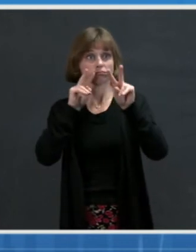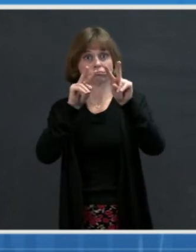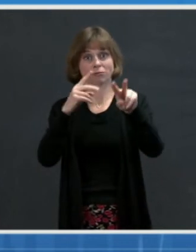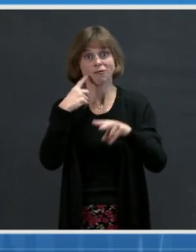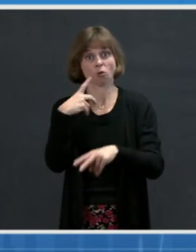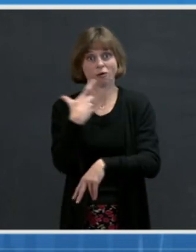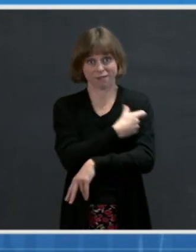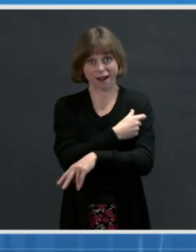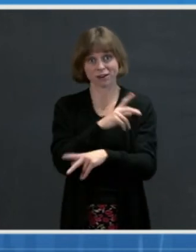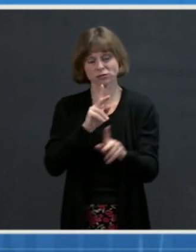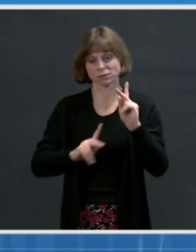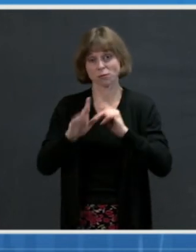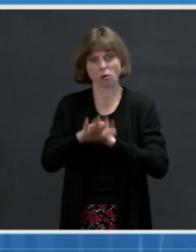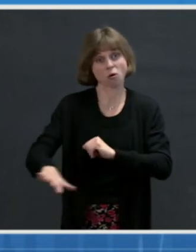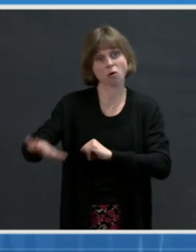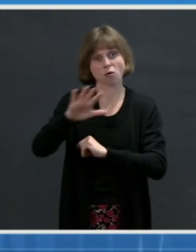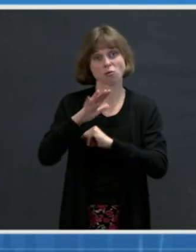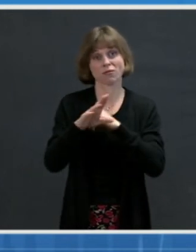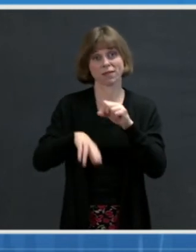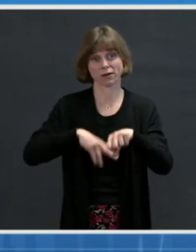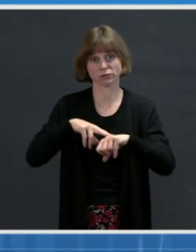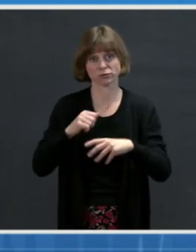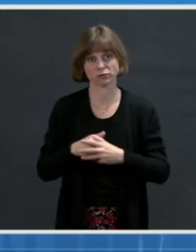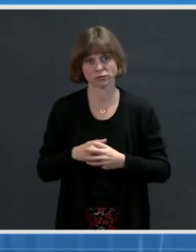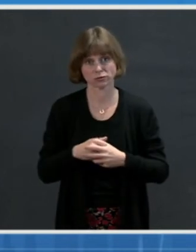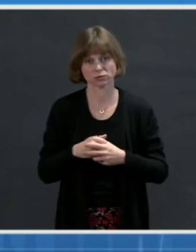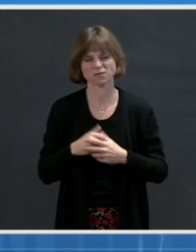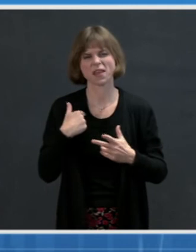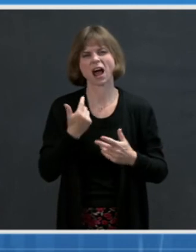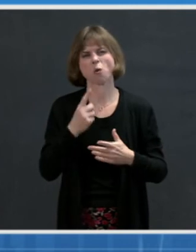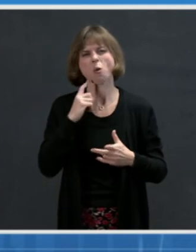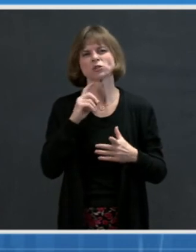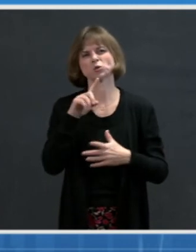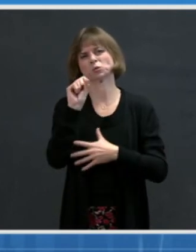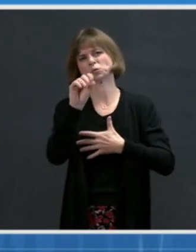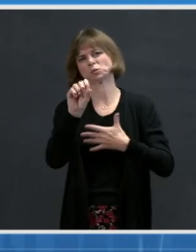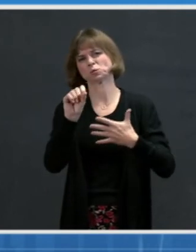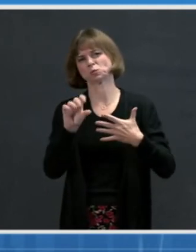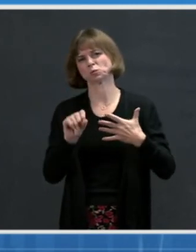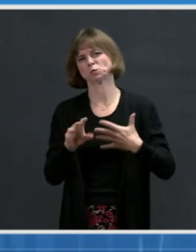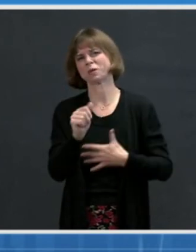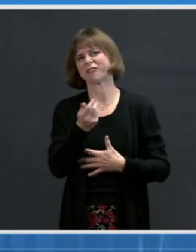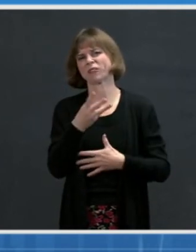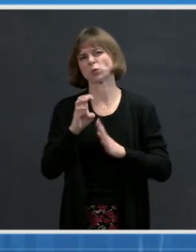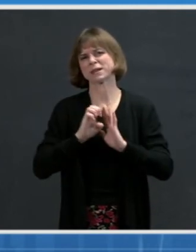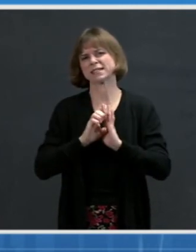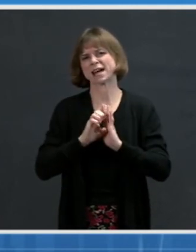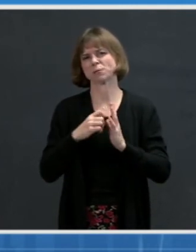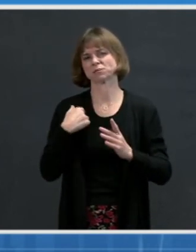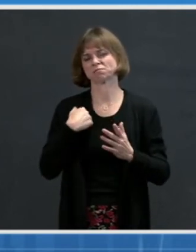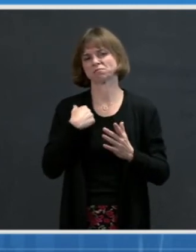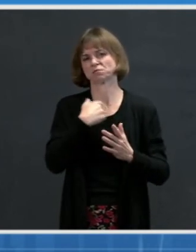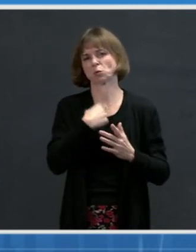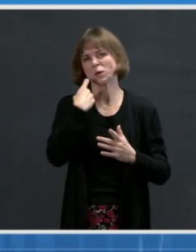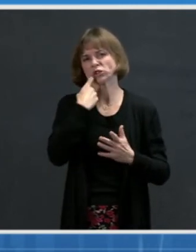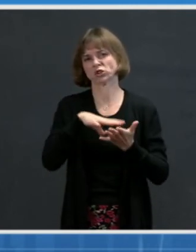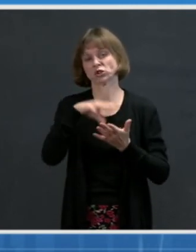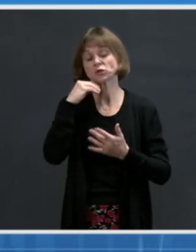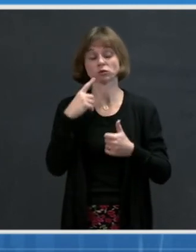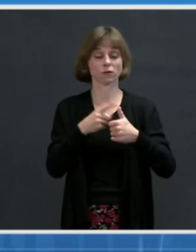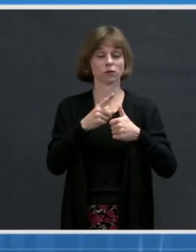communities across the nation. I'd like to share a few examples of what we've learned over the last 3 days. First, trust and